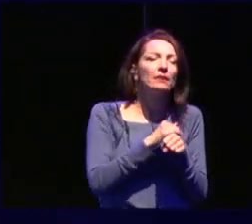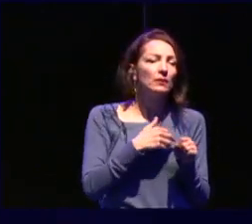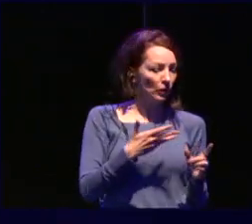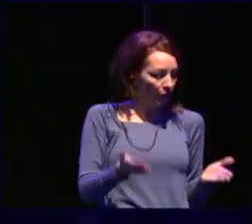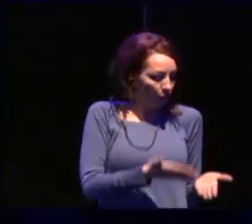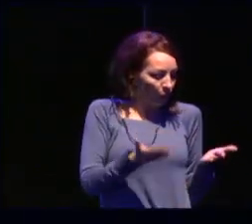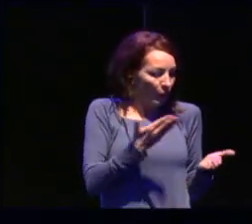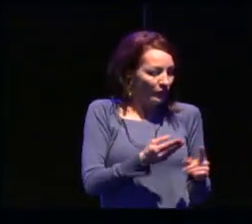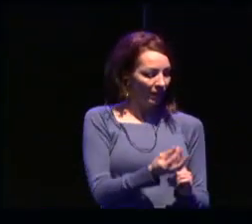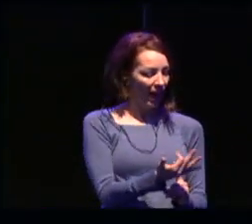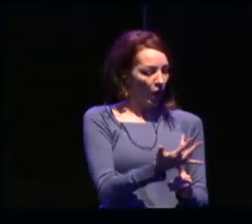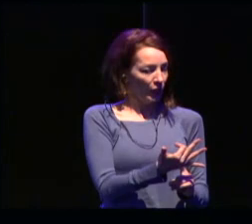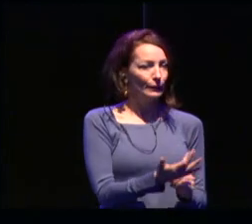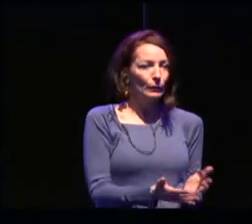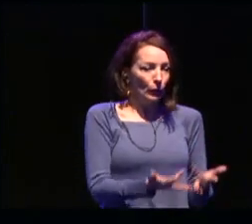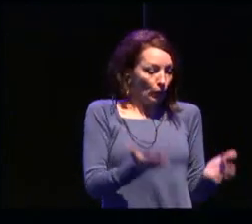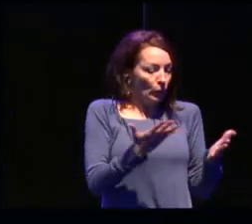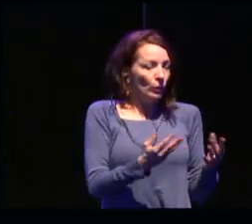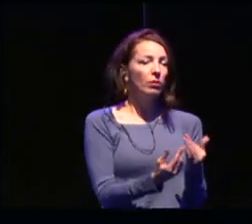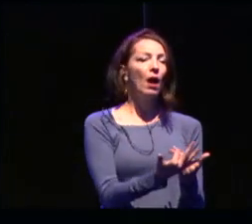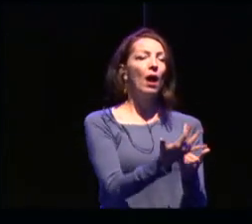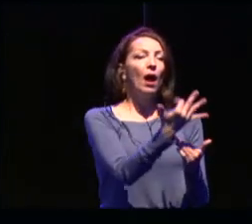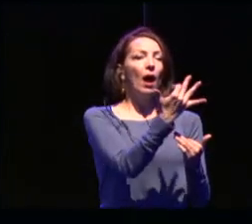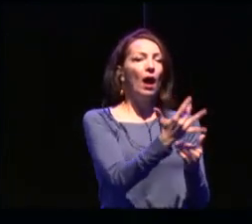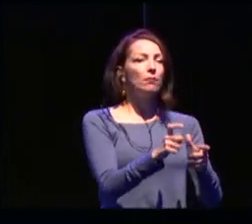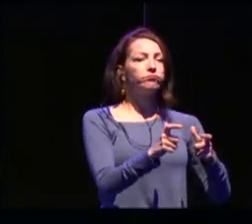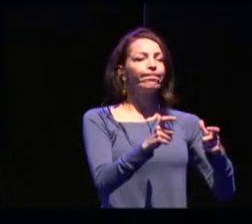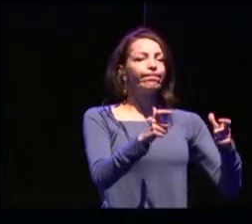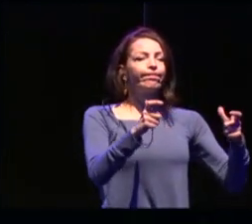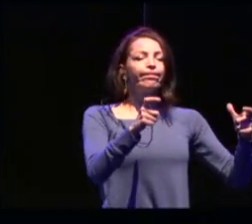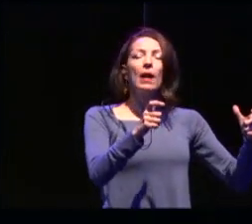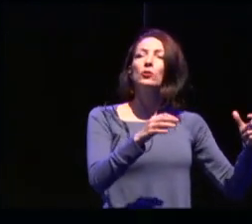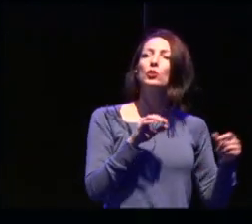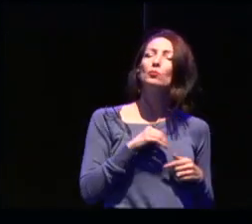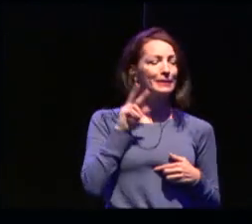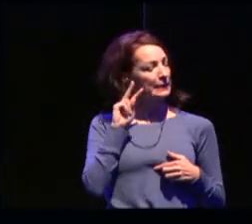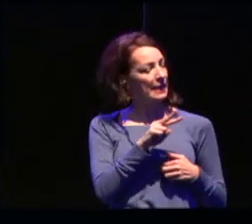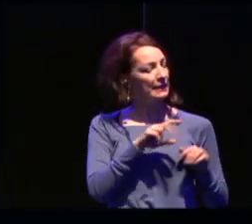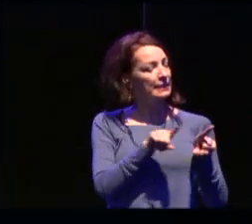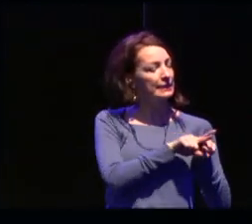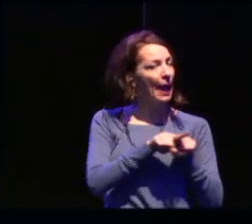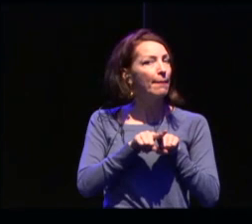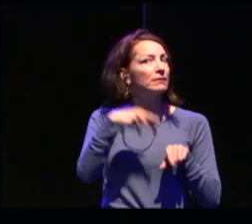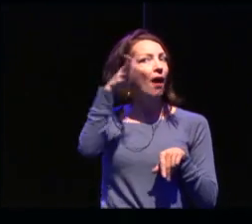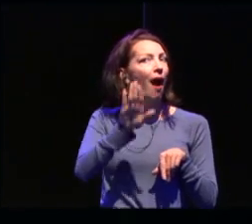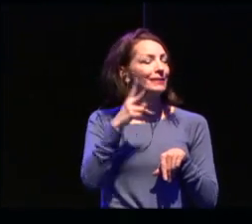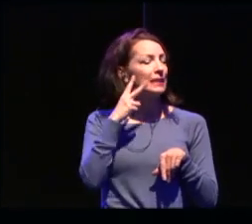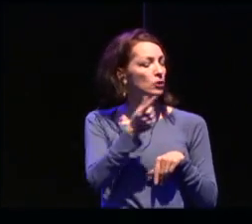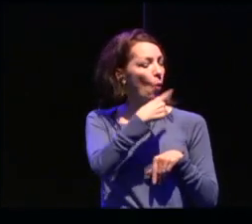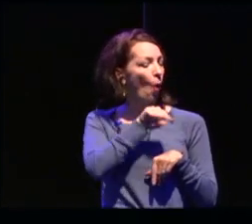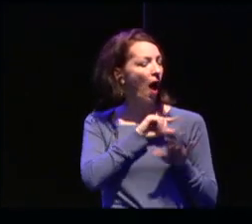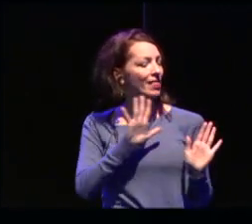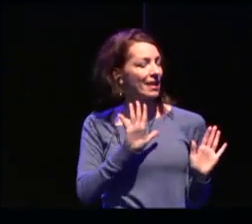fan that spark until it becomes a flame. And then you see as God sees. And God only sees quality, does not